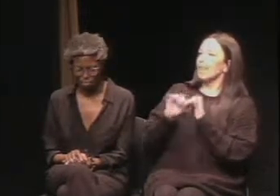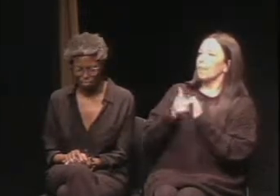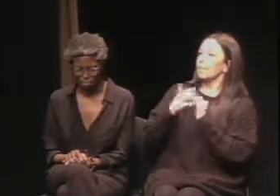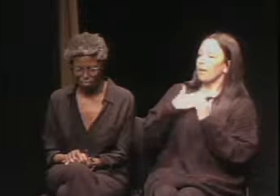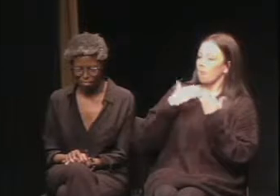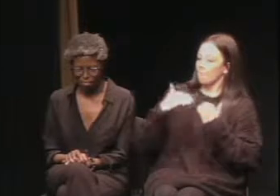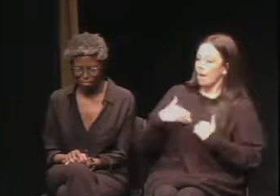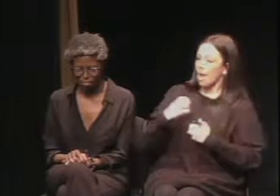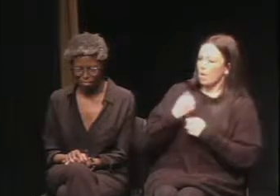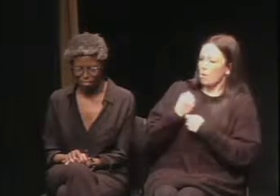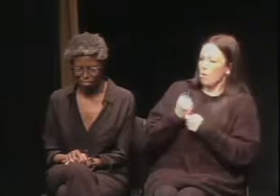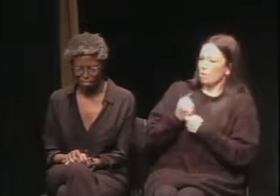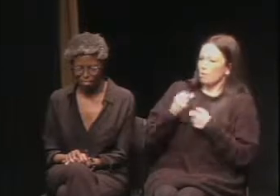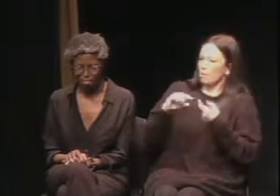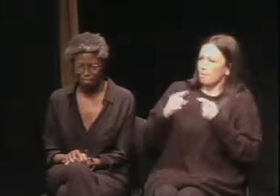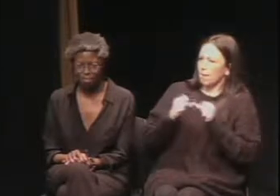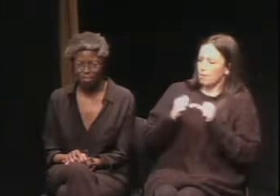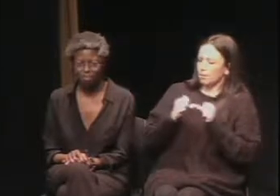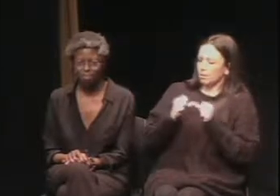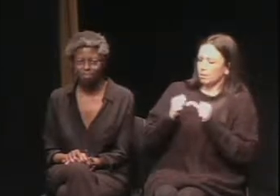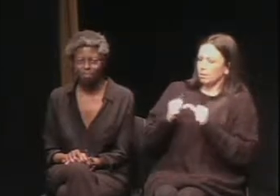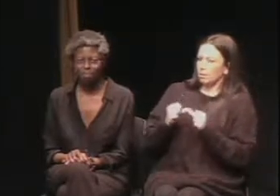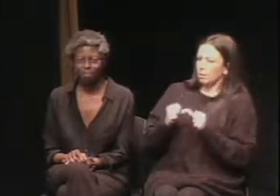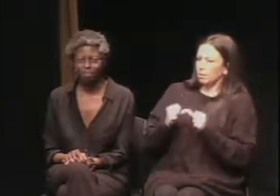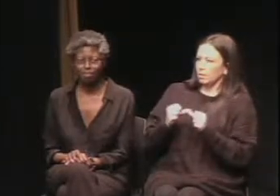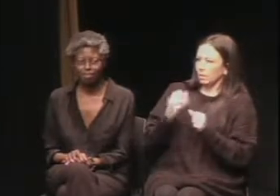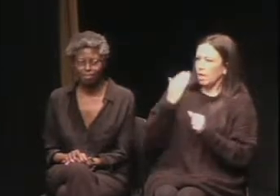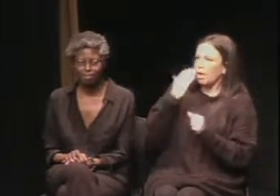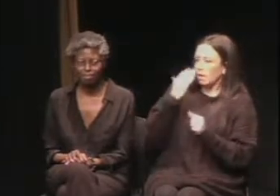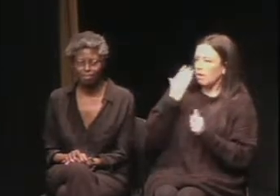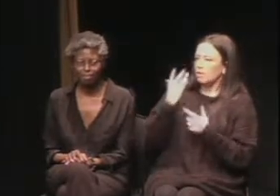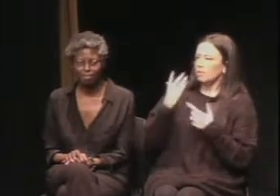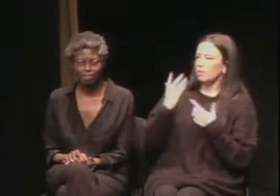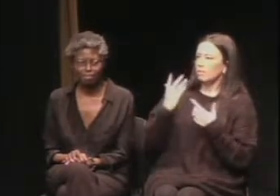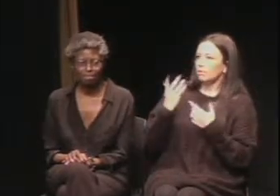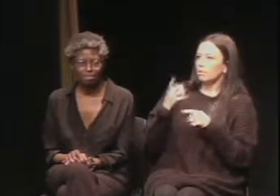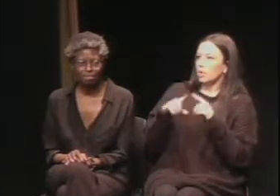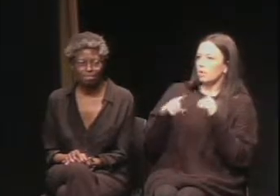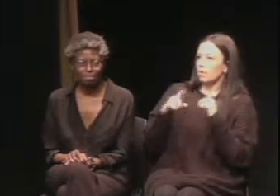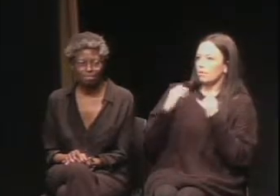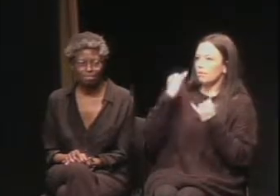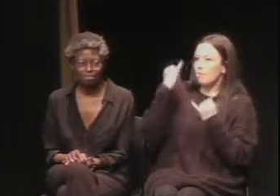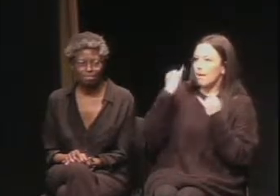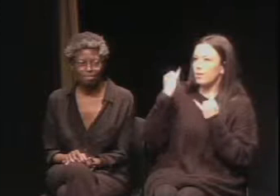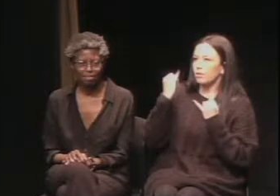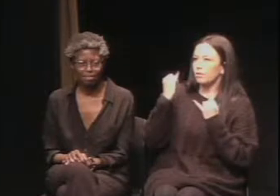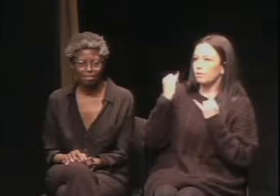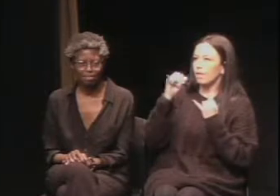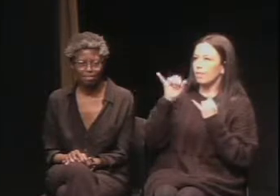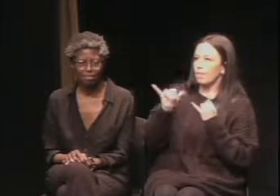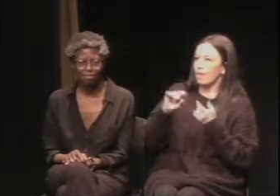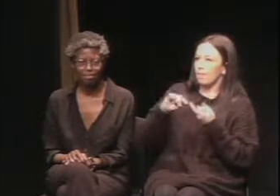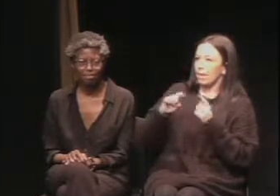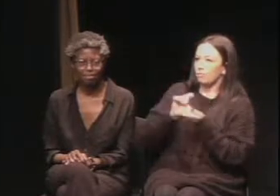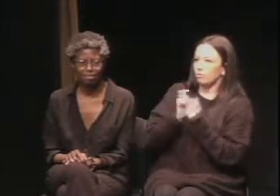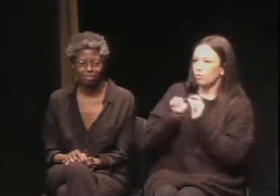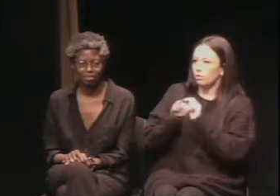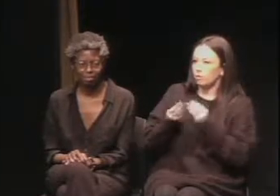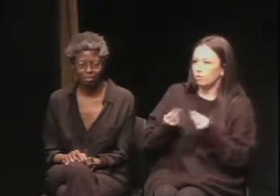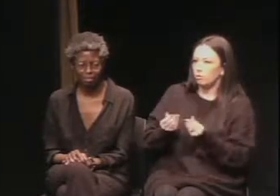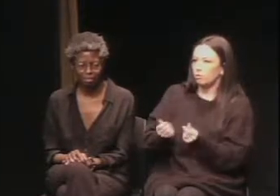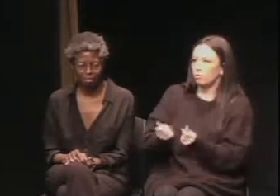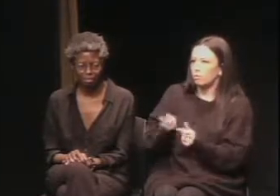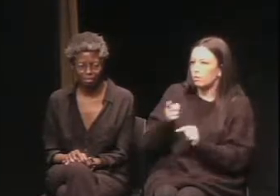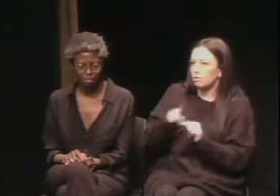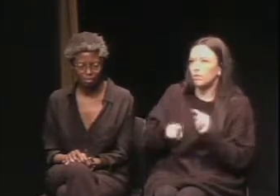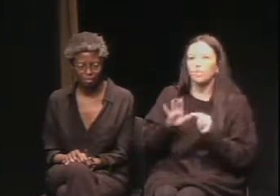holds so much pain, because I know the pain, I just couldn't imagine that it went anywhere. Yeah, because you can't,